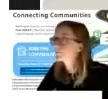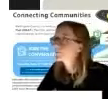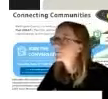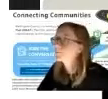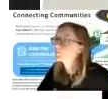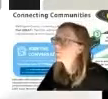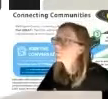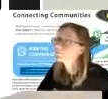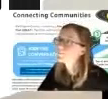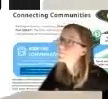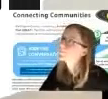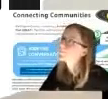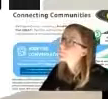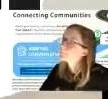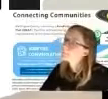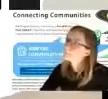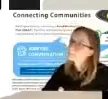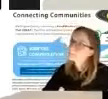Next slide, please.